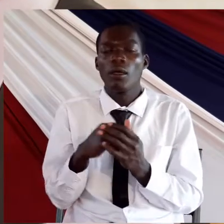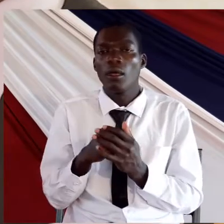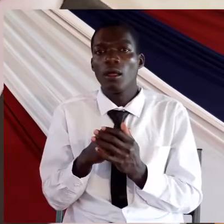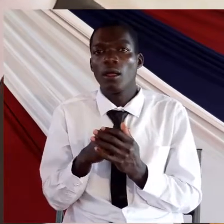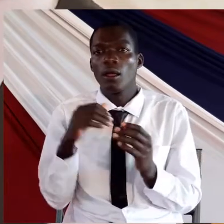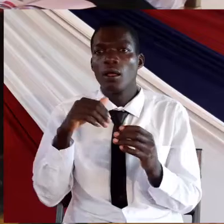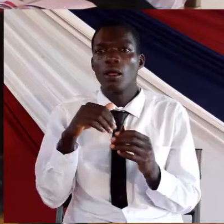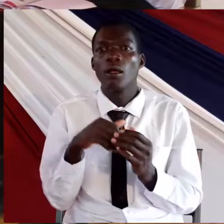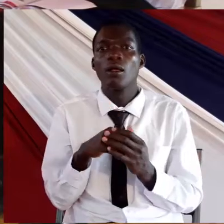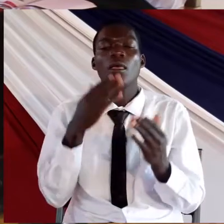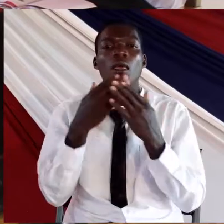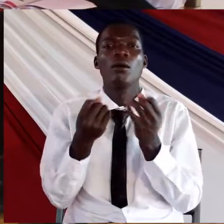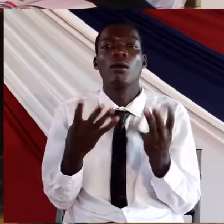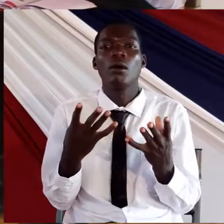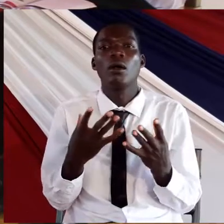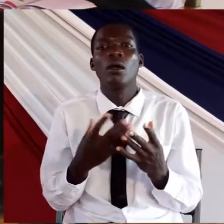creation? Thank you very much.